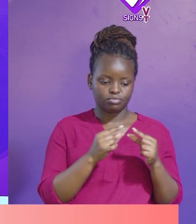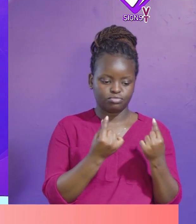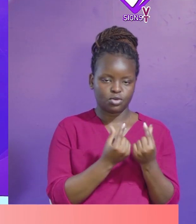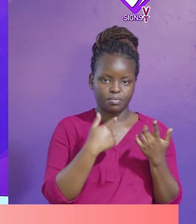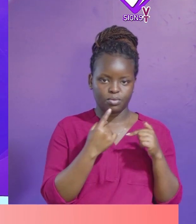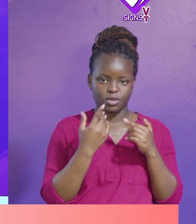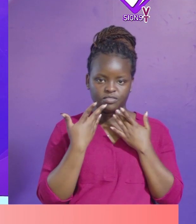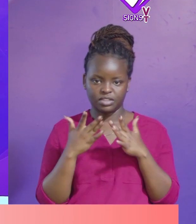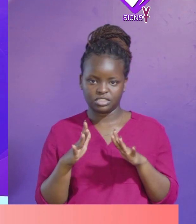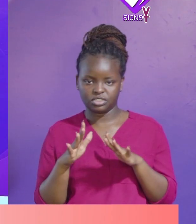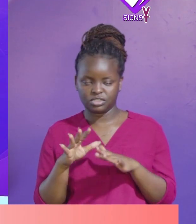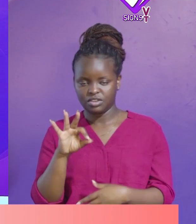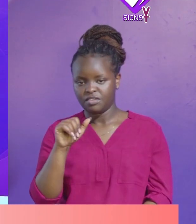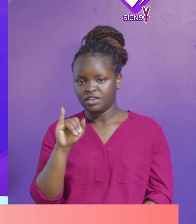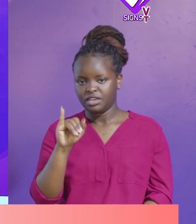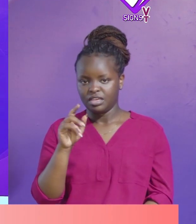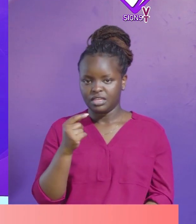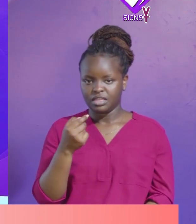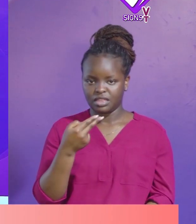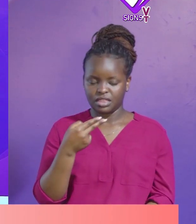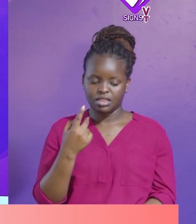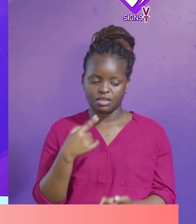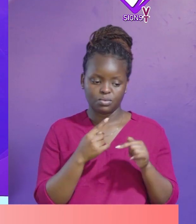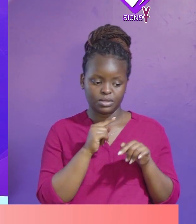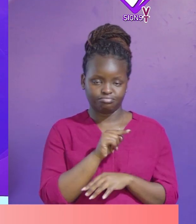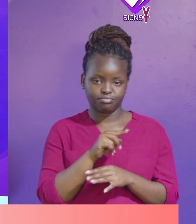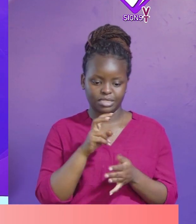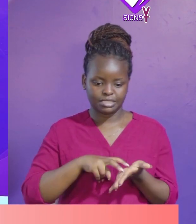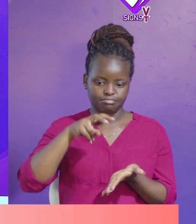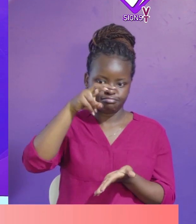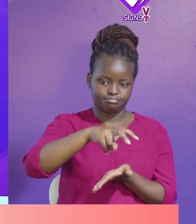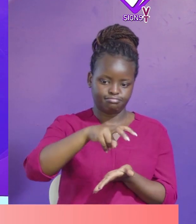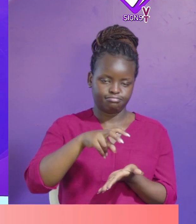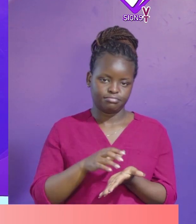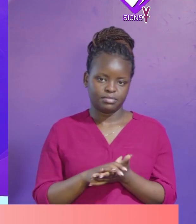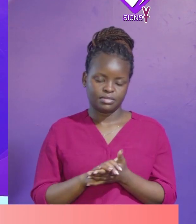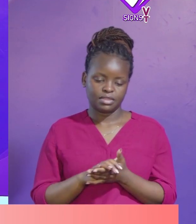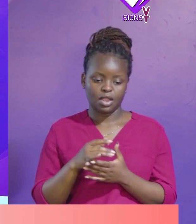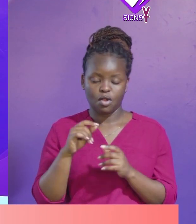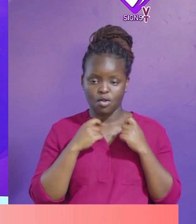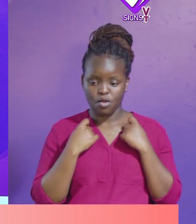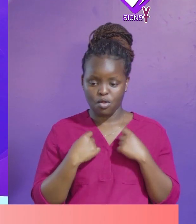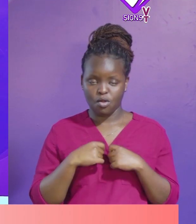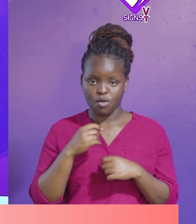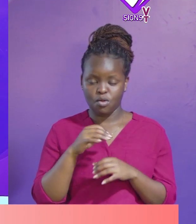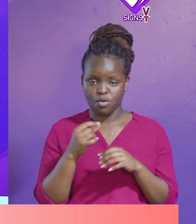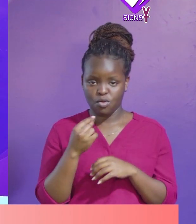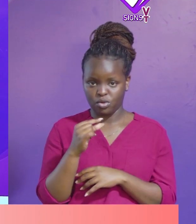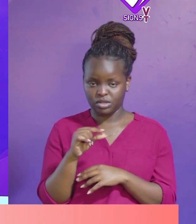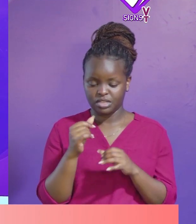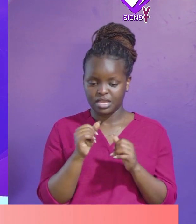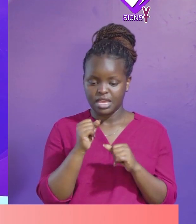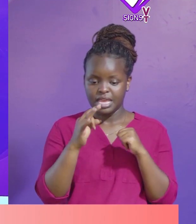Faith Cherotich managed to win this steeplechase. That is gold, finishing in 8 minutes,